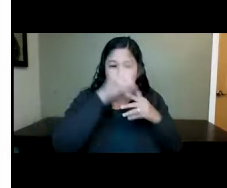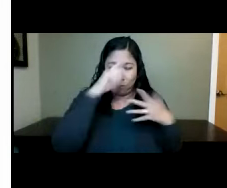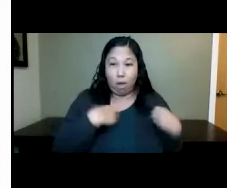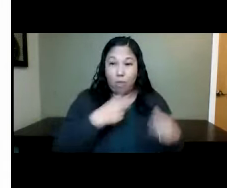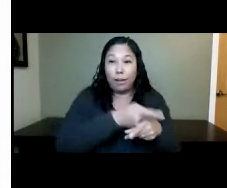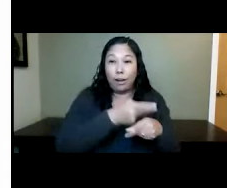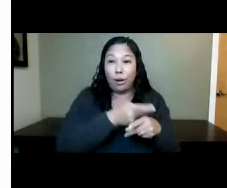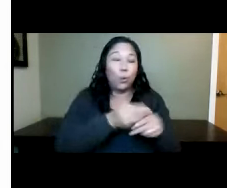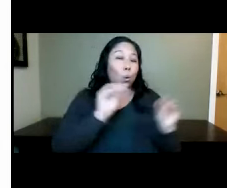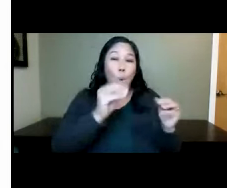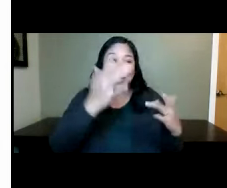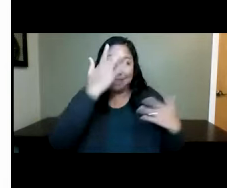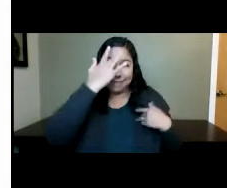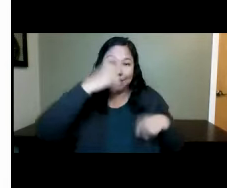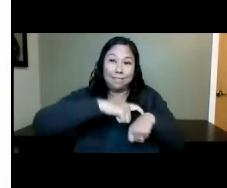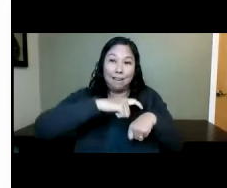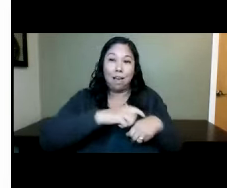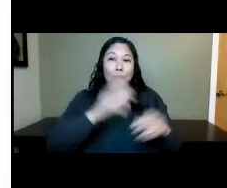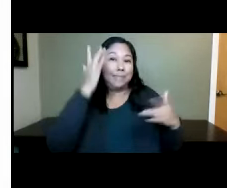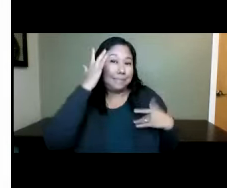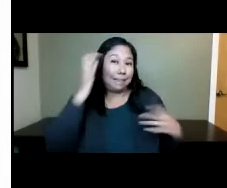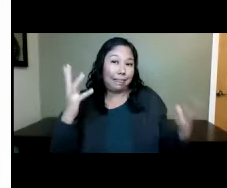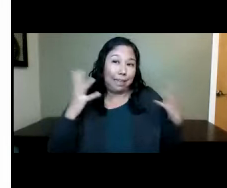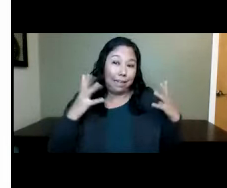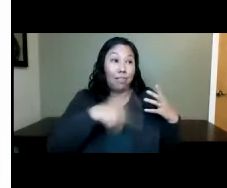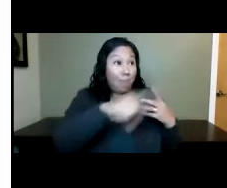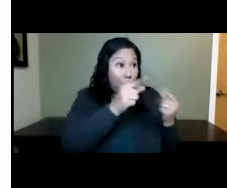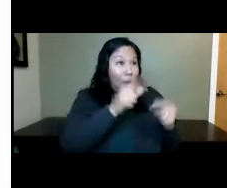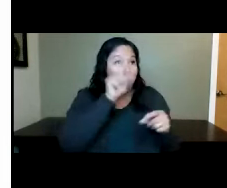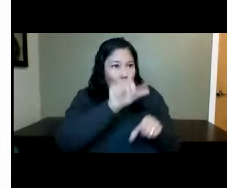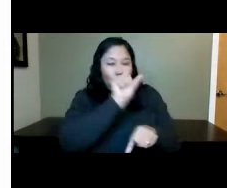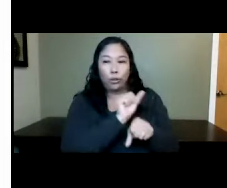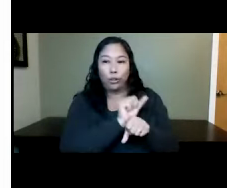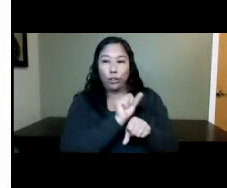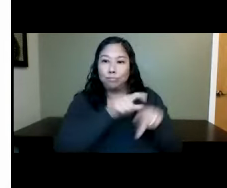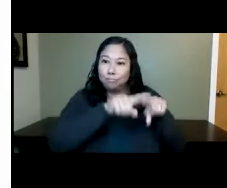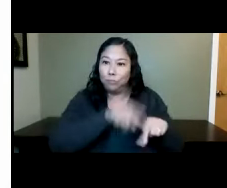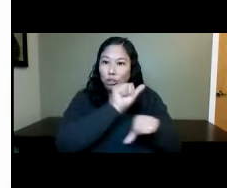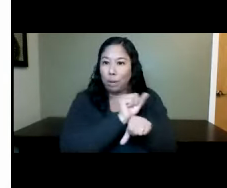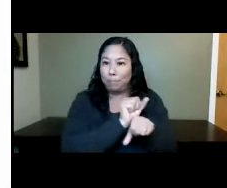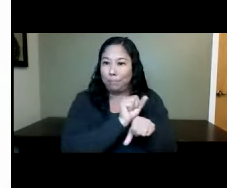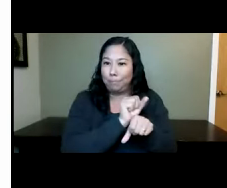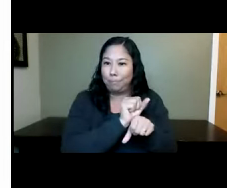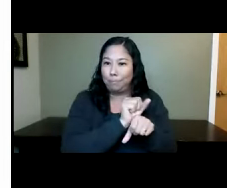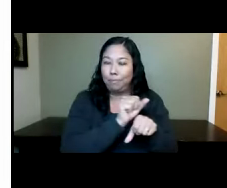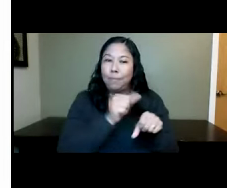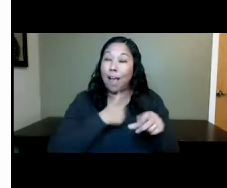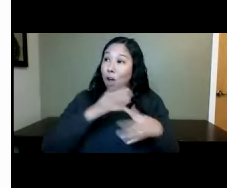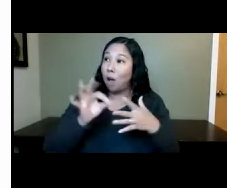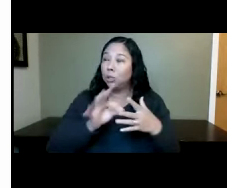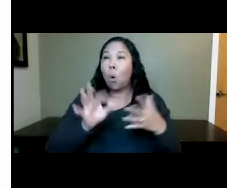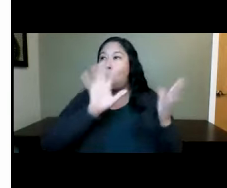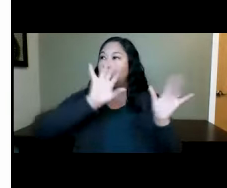leave. A lot of them are very much dependent on these jobs, so they don't really have an option of staying at